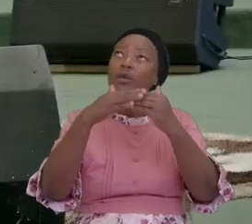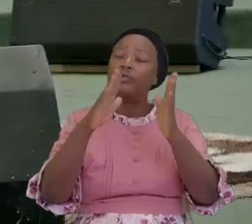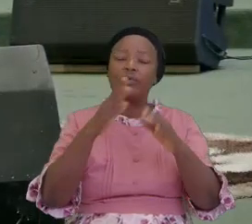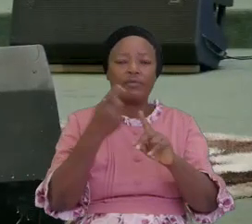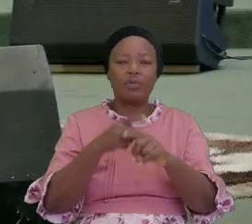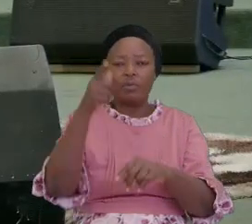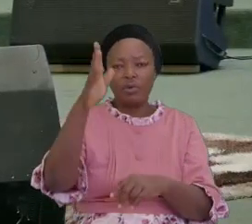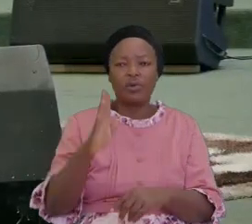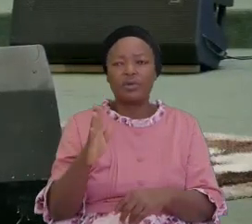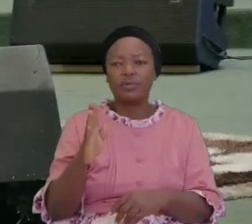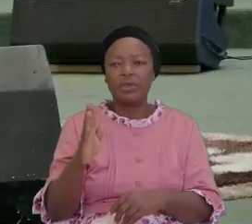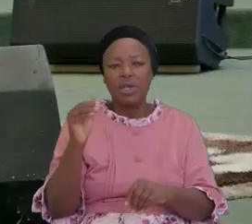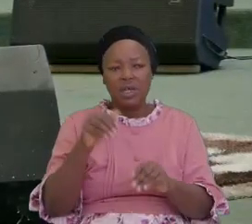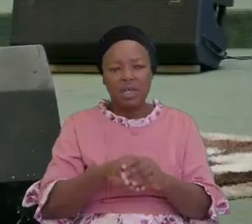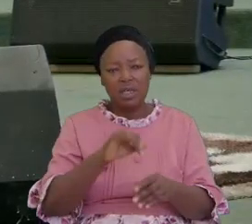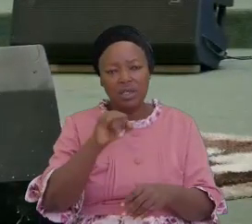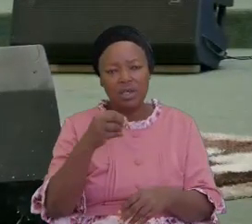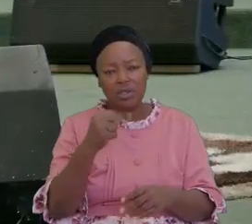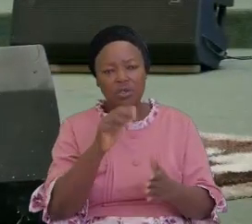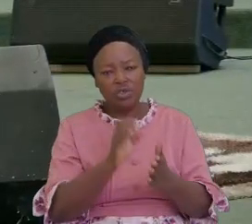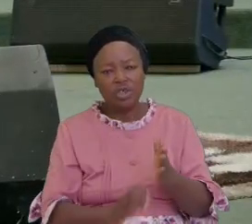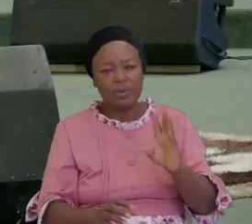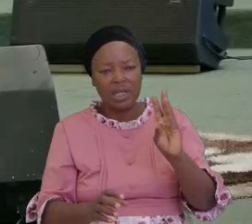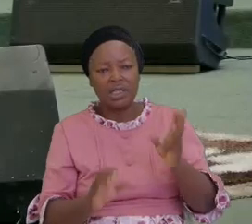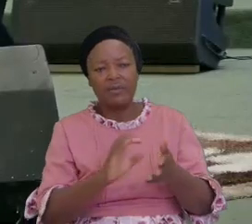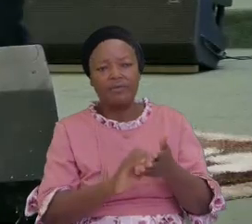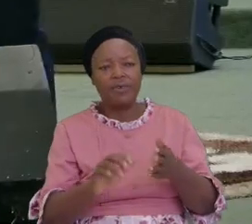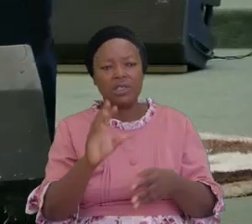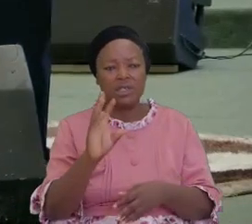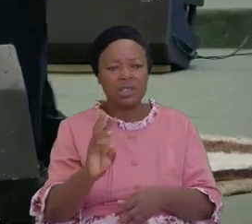In John chapter 6, I'm reading from verse 63.